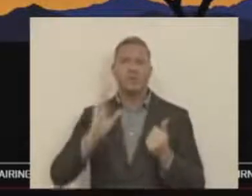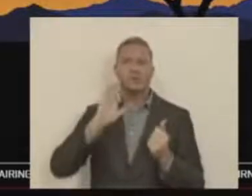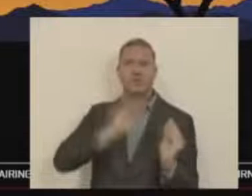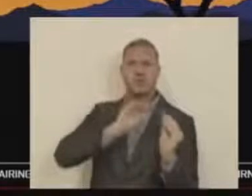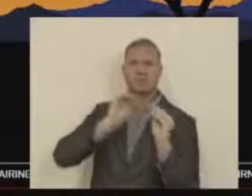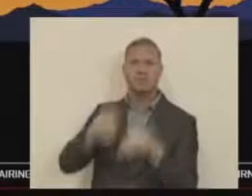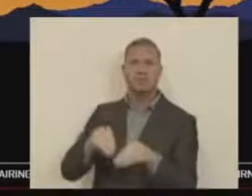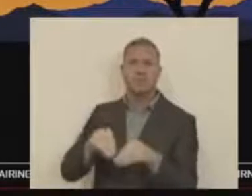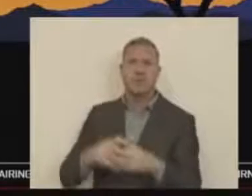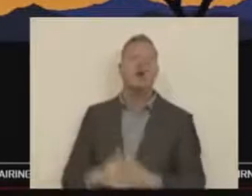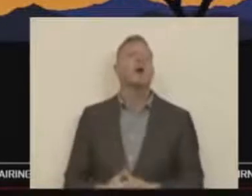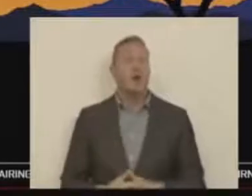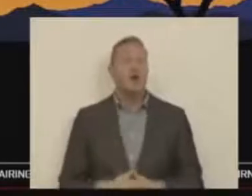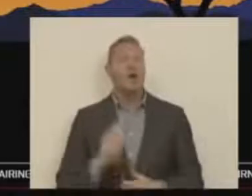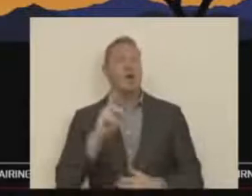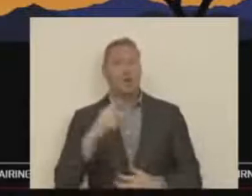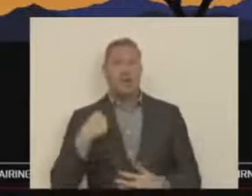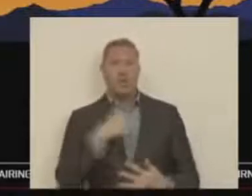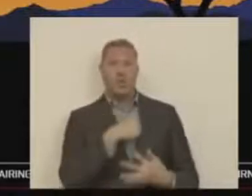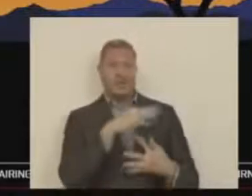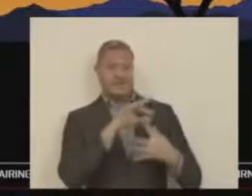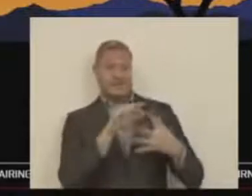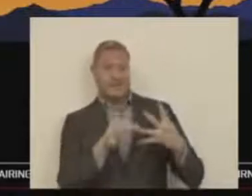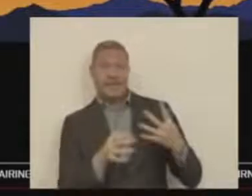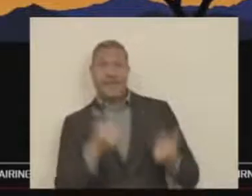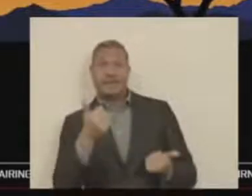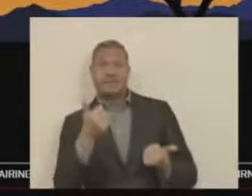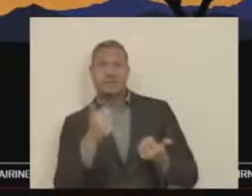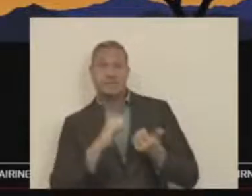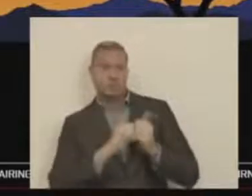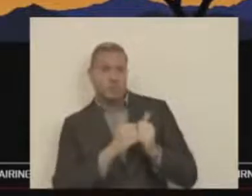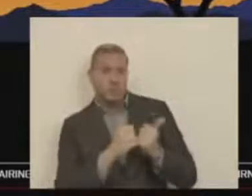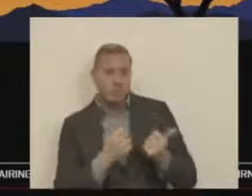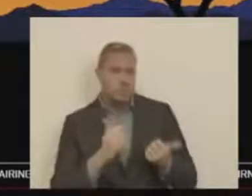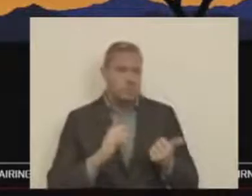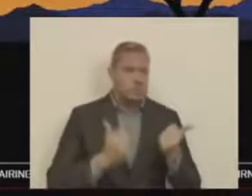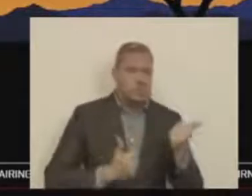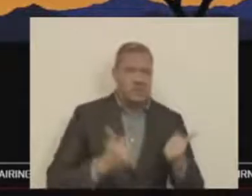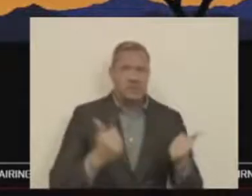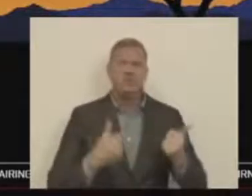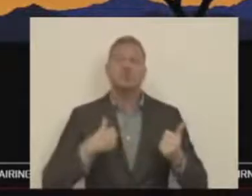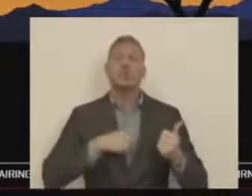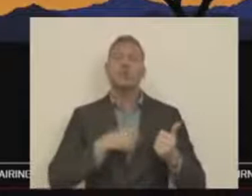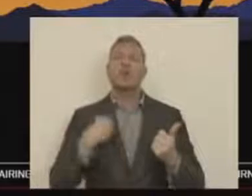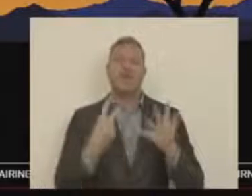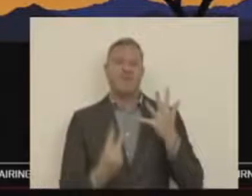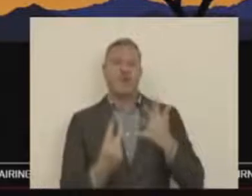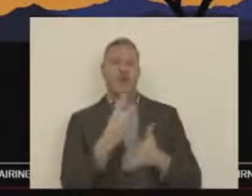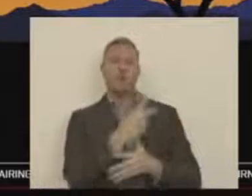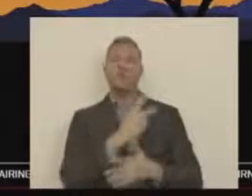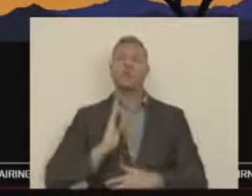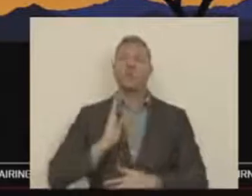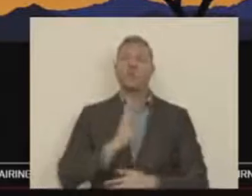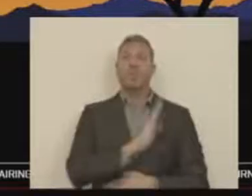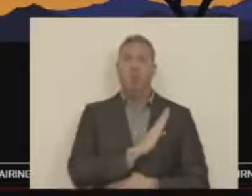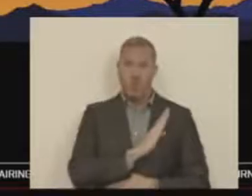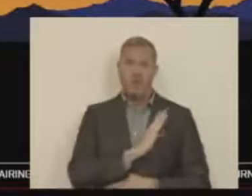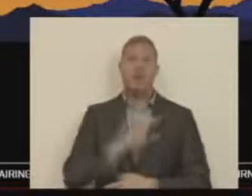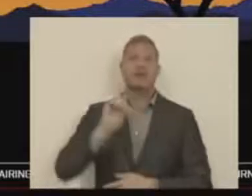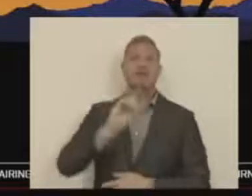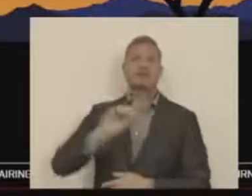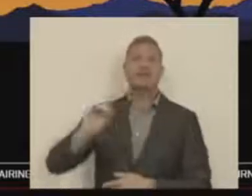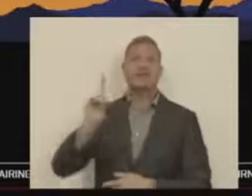So the selection process is called what the Space Experiments Review Board. This is a Department of Defense